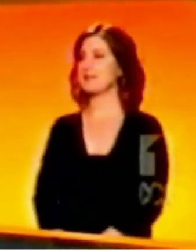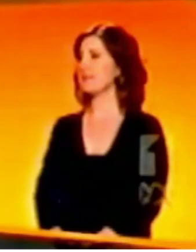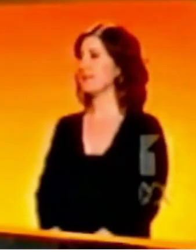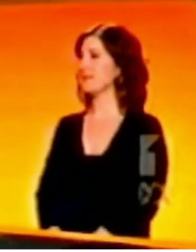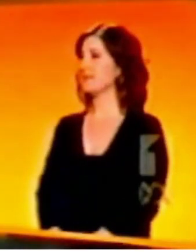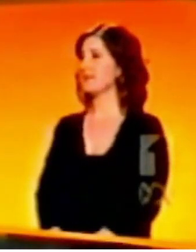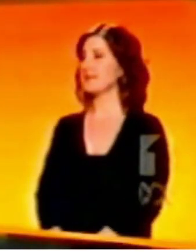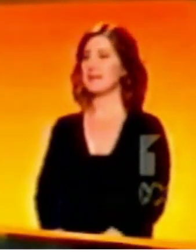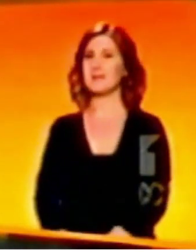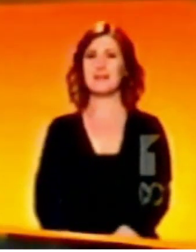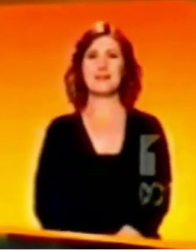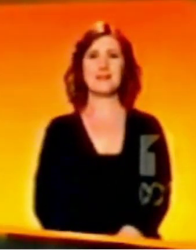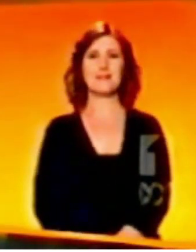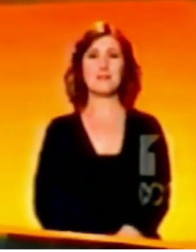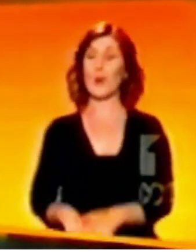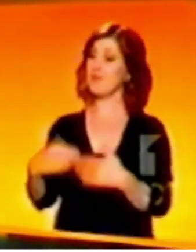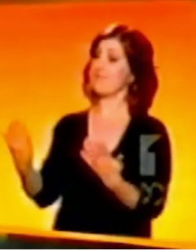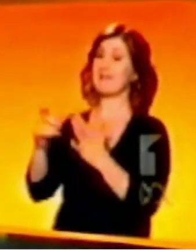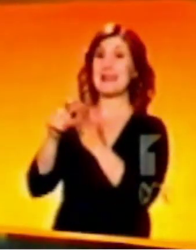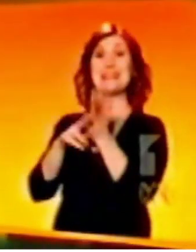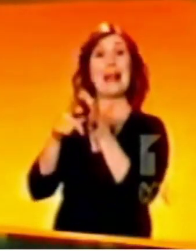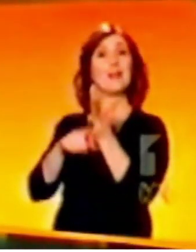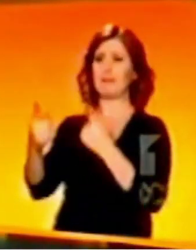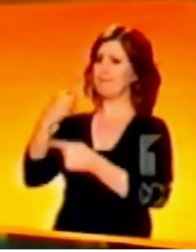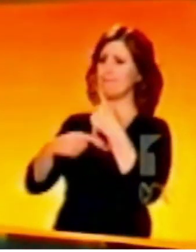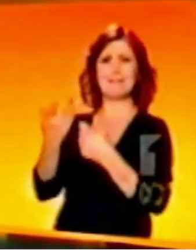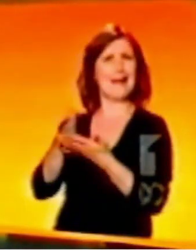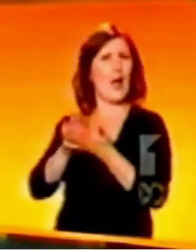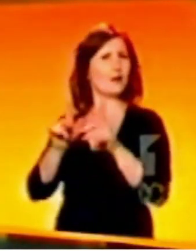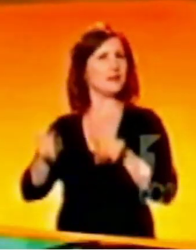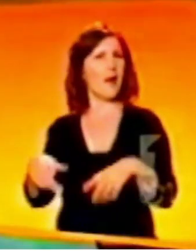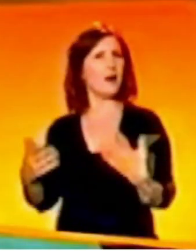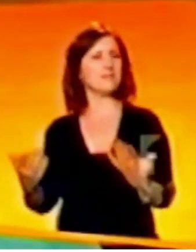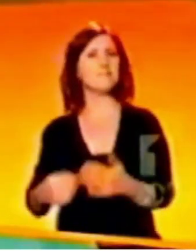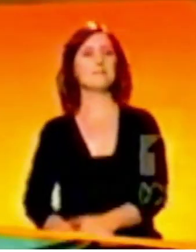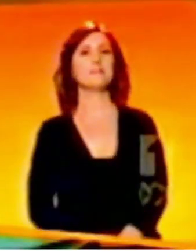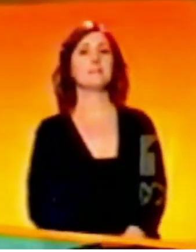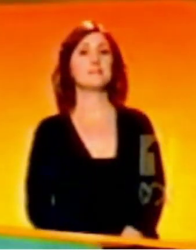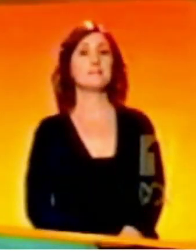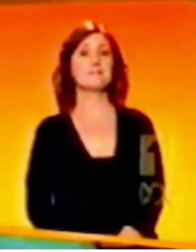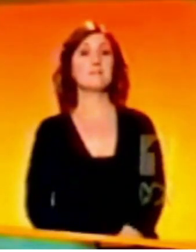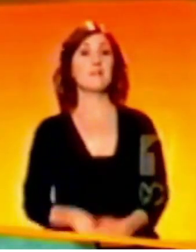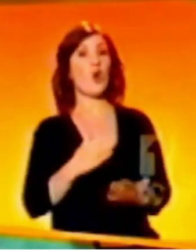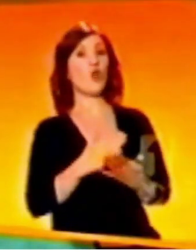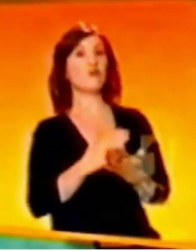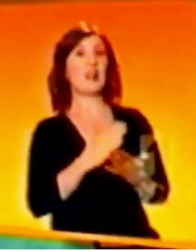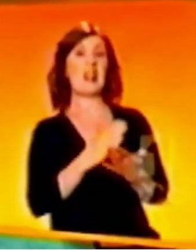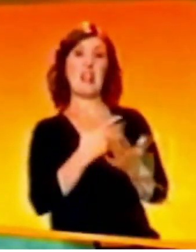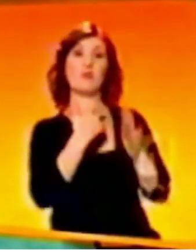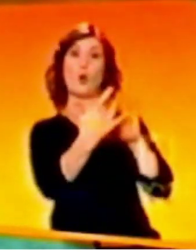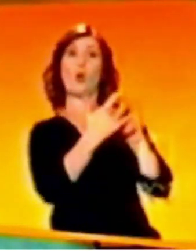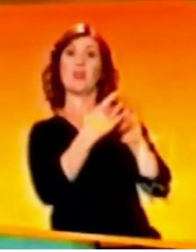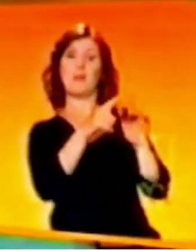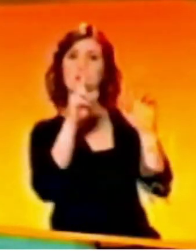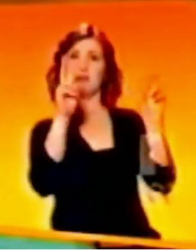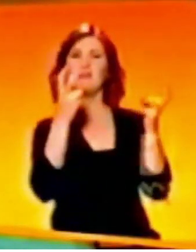Colin, Daniel, how you going? Daniel, tell me how this began. Well, I got given a newsletter by